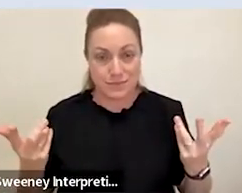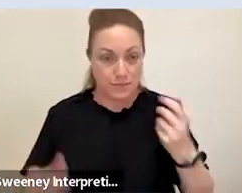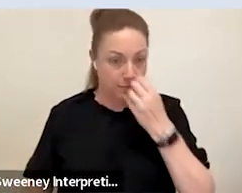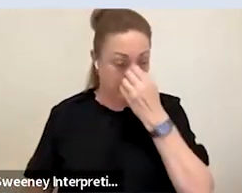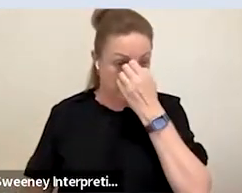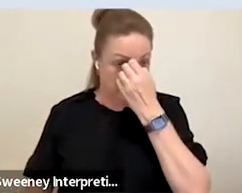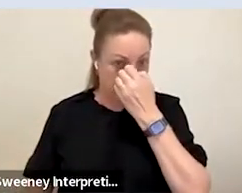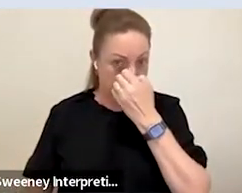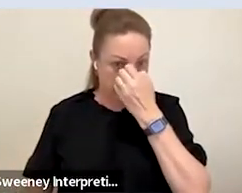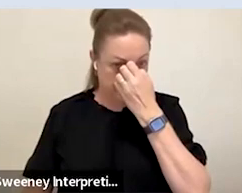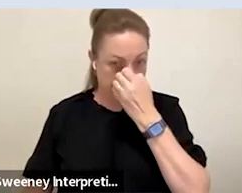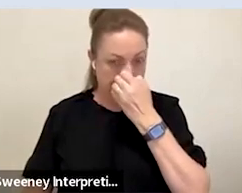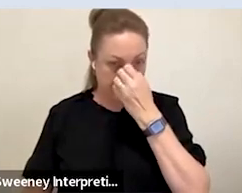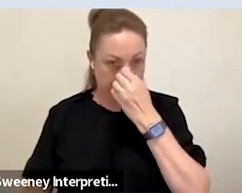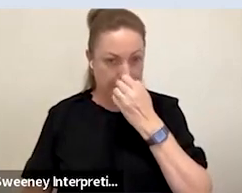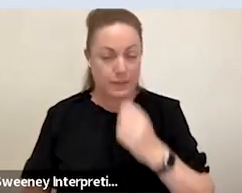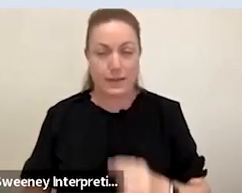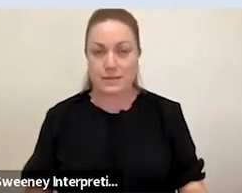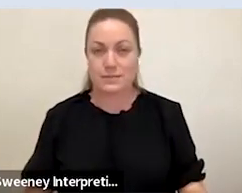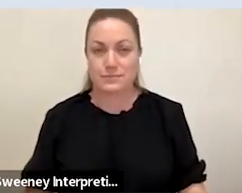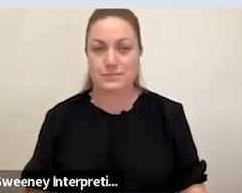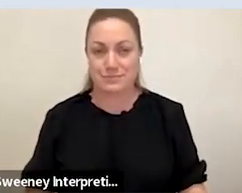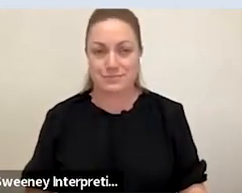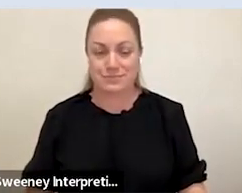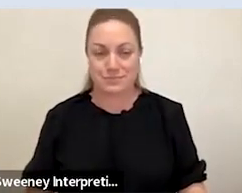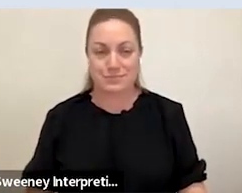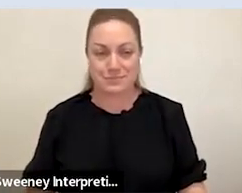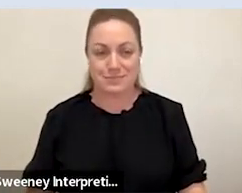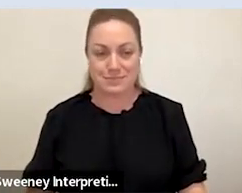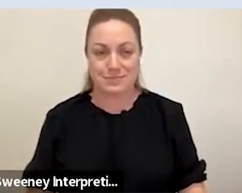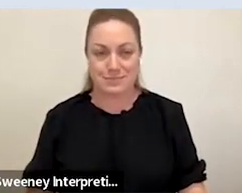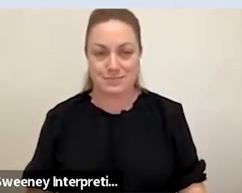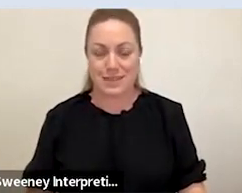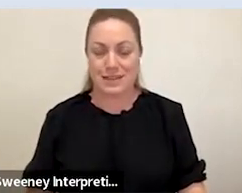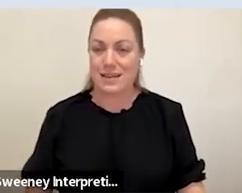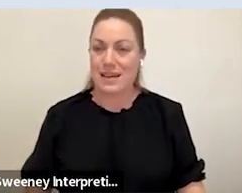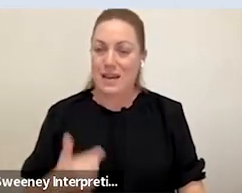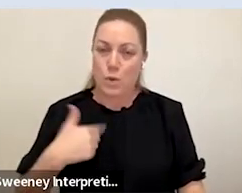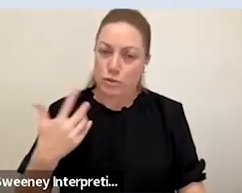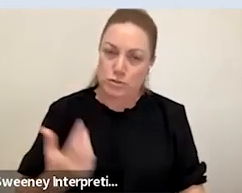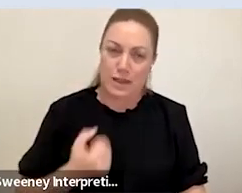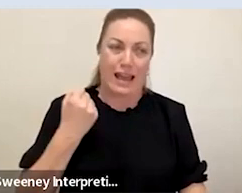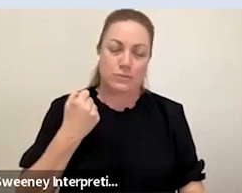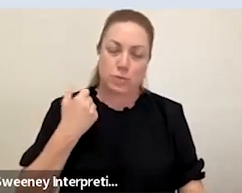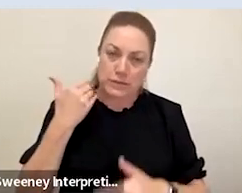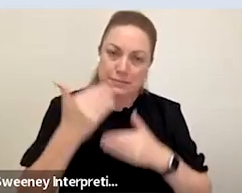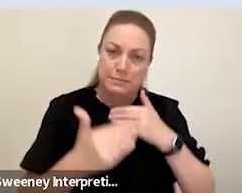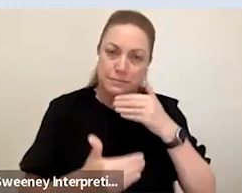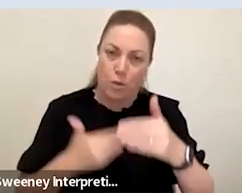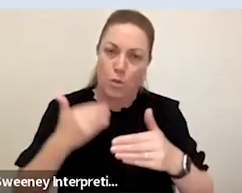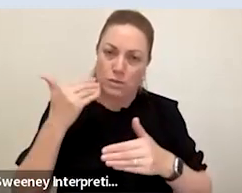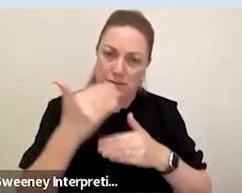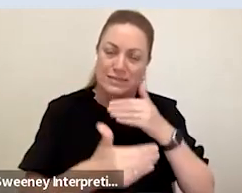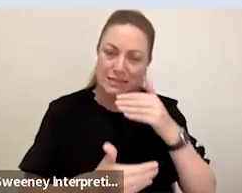I think drips on stones eventually. We just keep going. We just keep going. We refuse to give up.